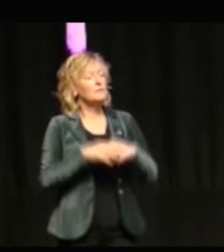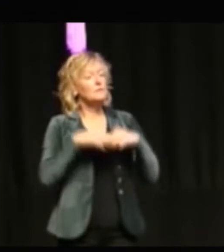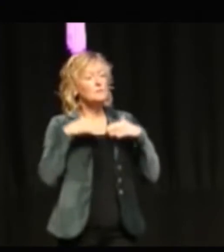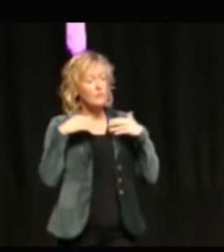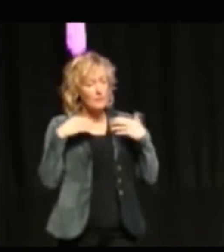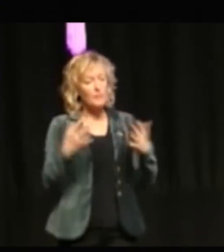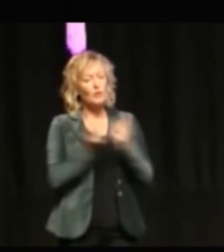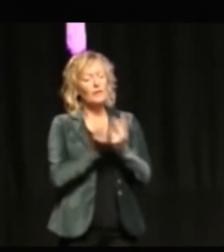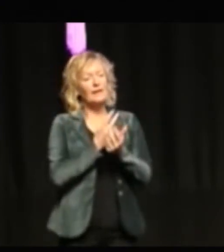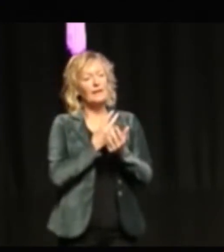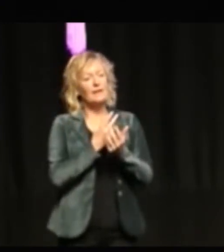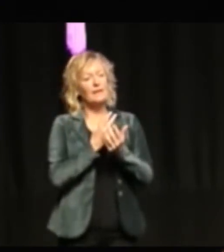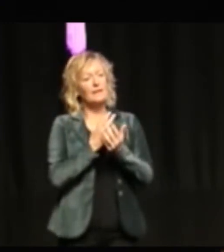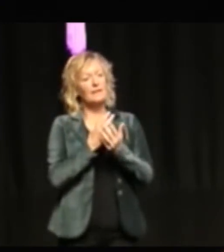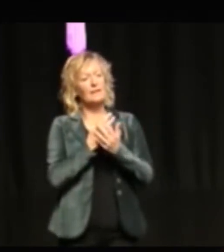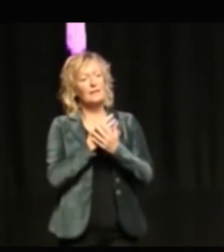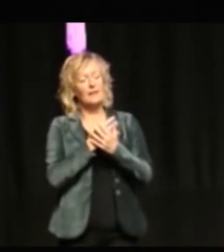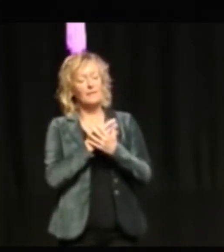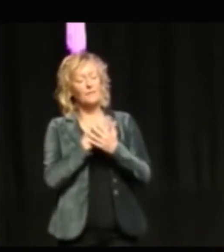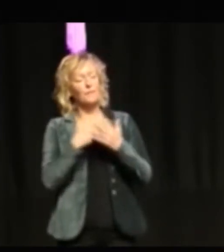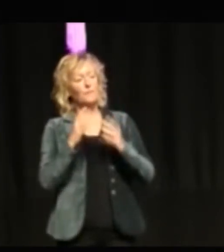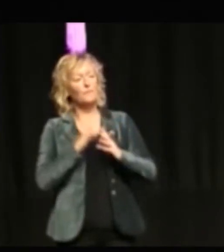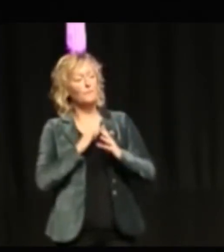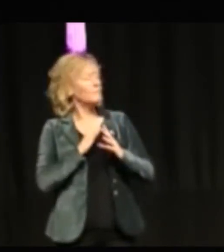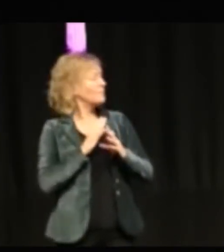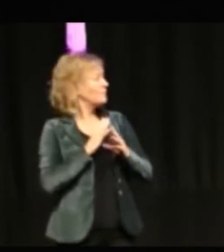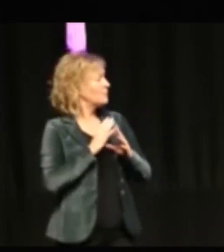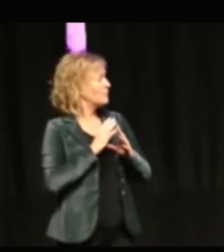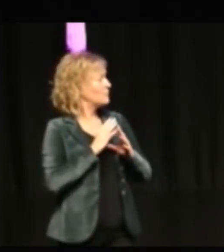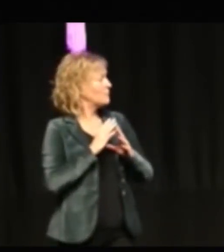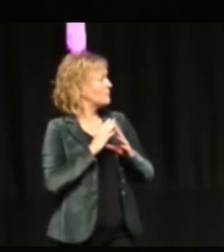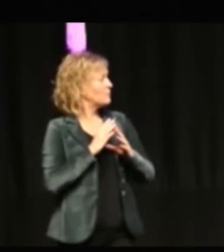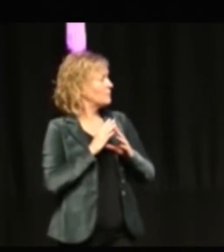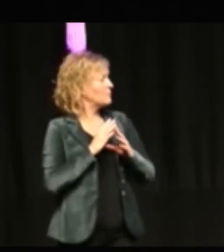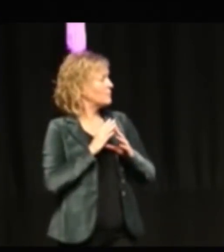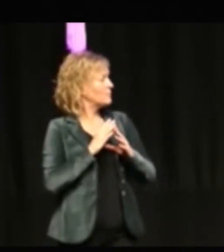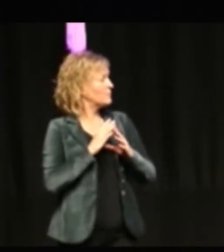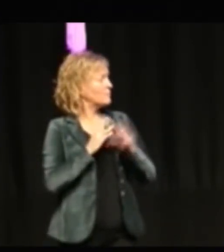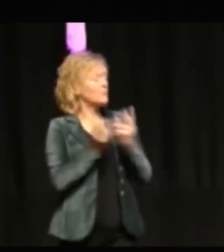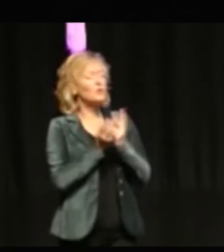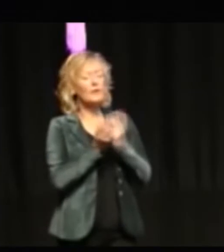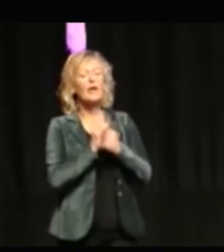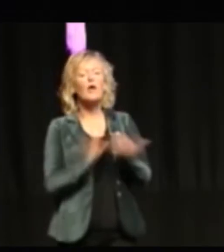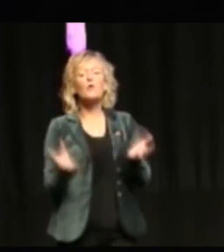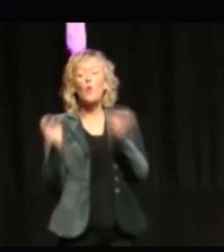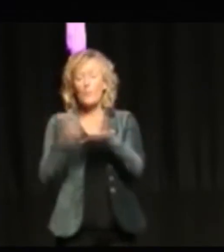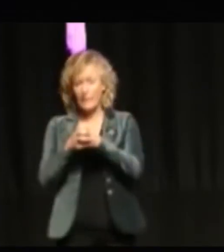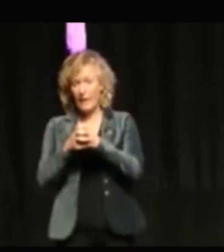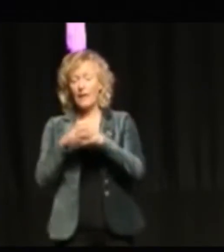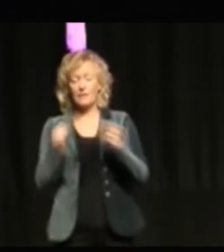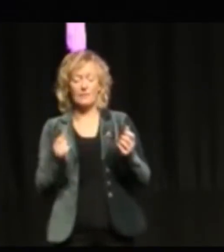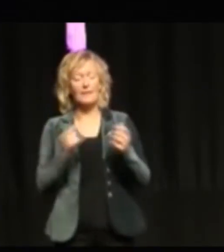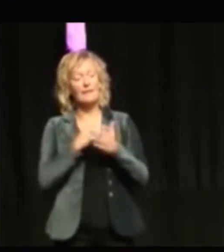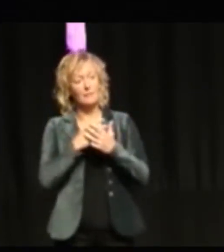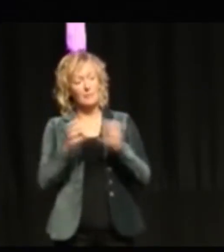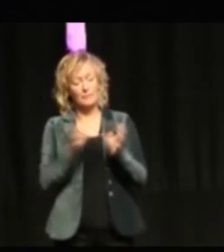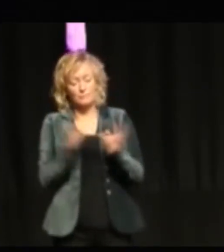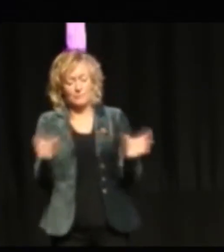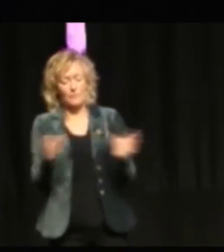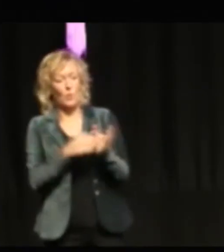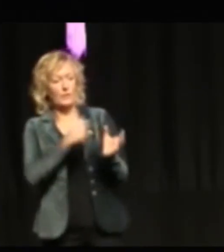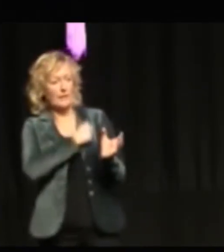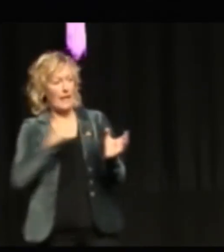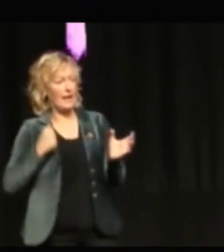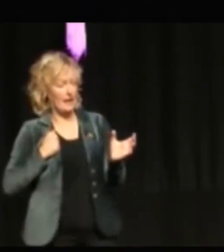separated from the government or the governments the are separated from. The companies are. It's very complicated because they are